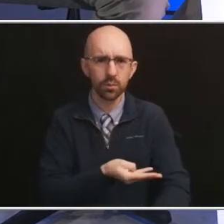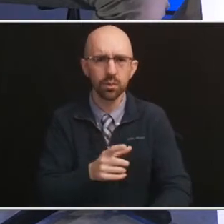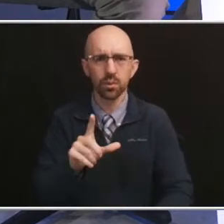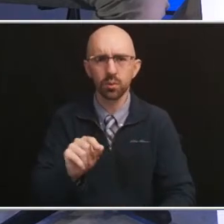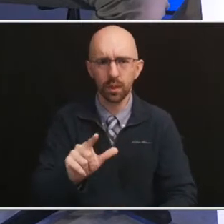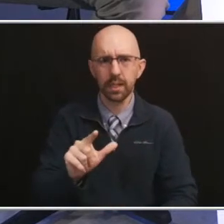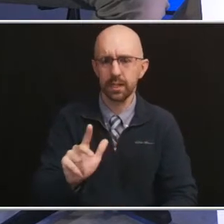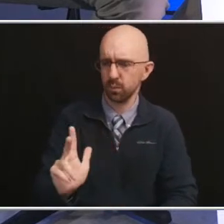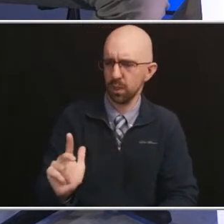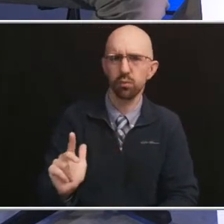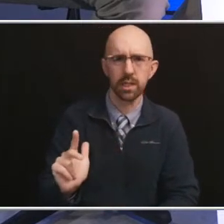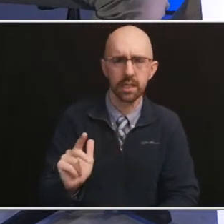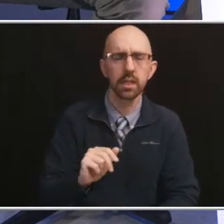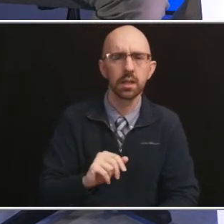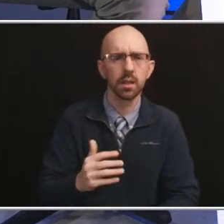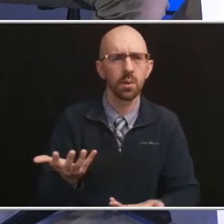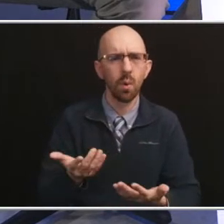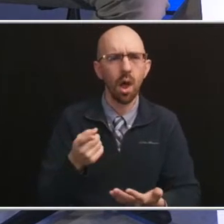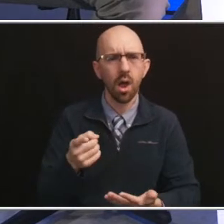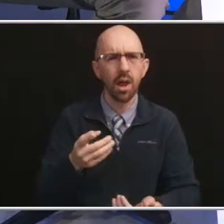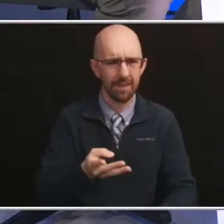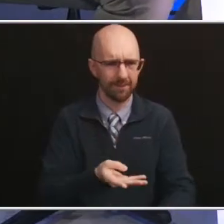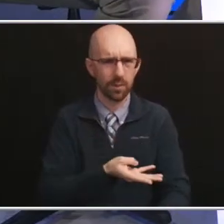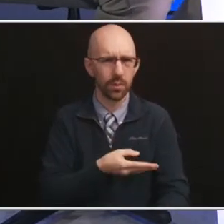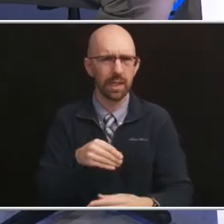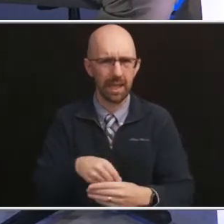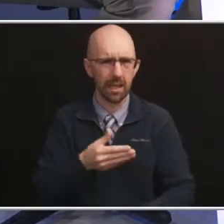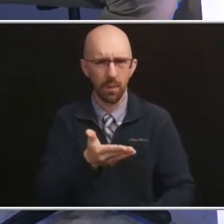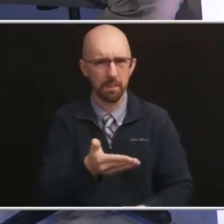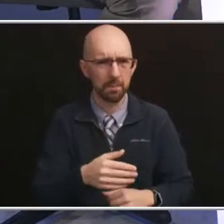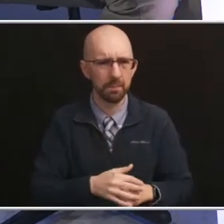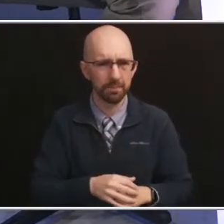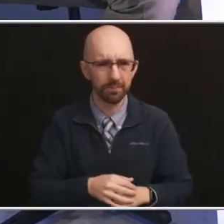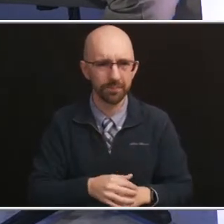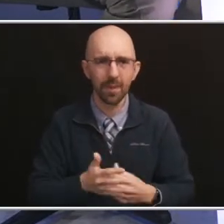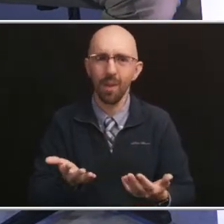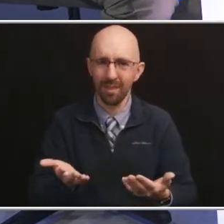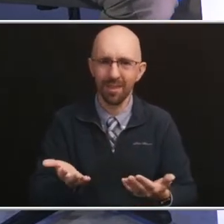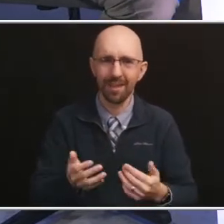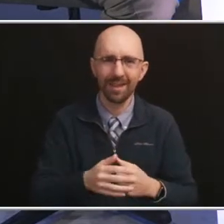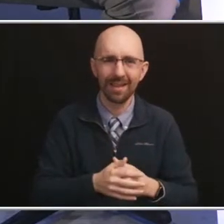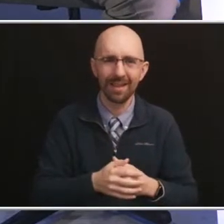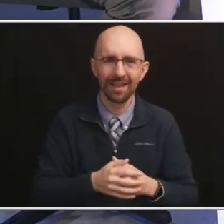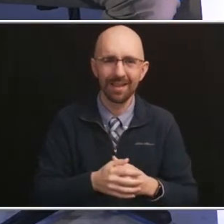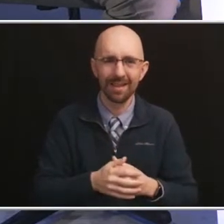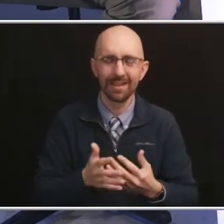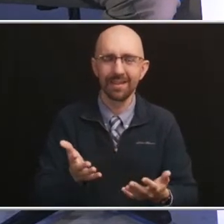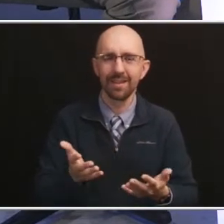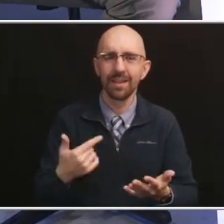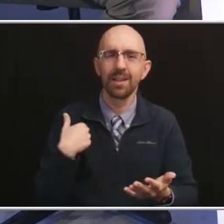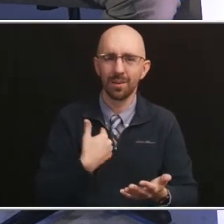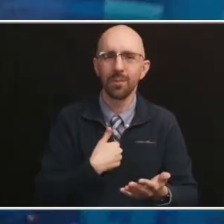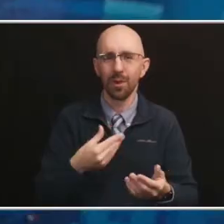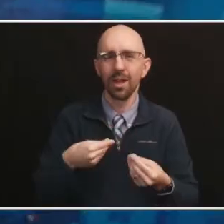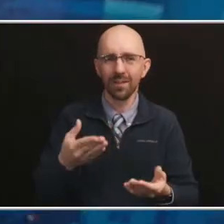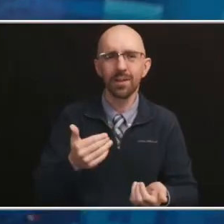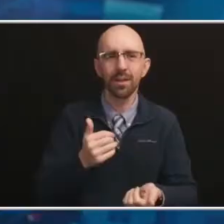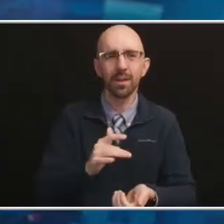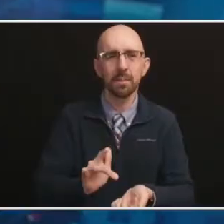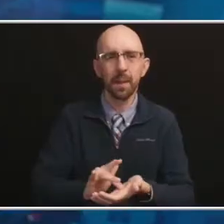2023. What are you infusing into Brent? So what are we is giving it? him? Yeah. Well, we're giving him a drug called